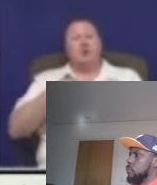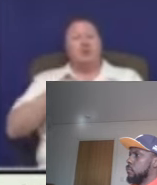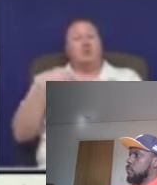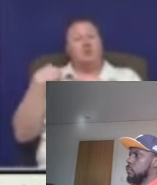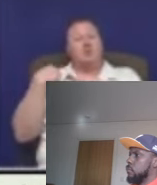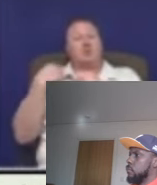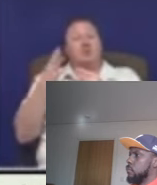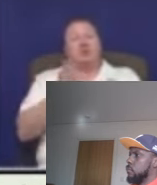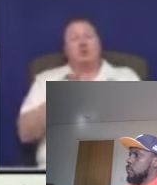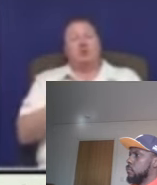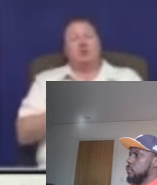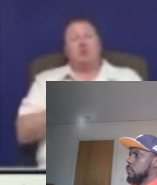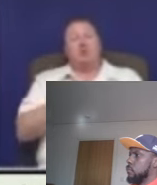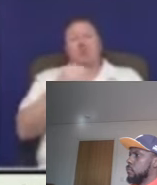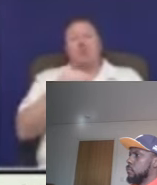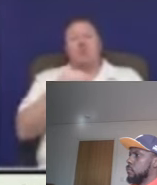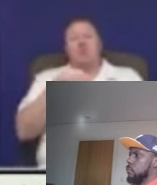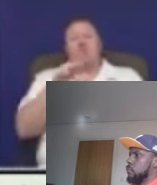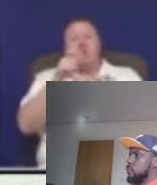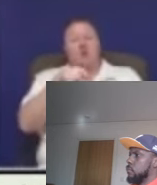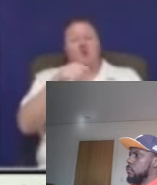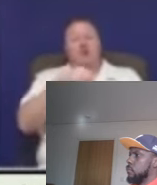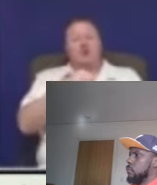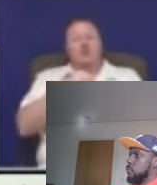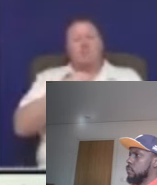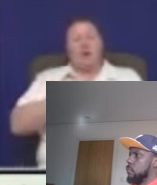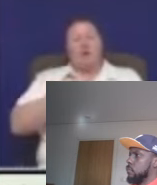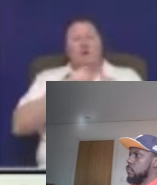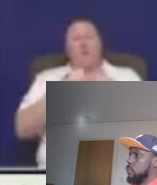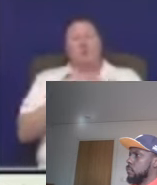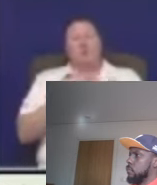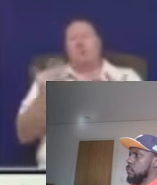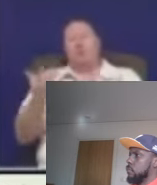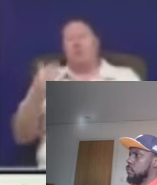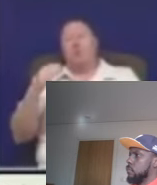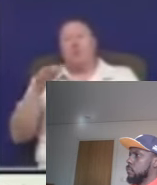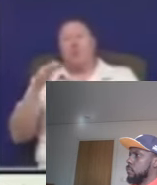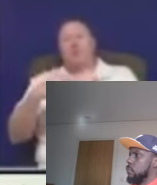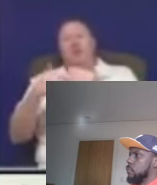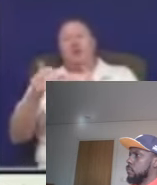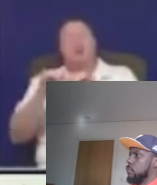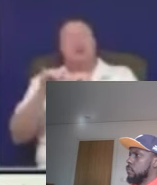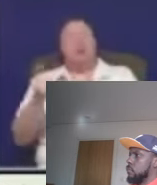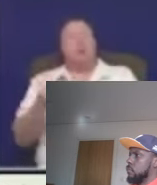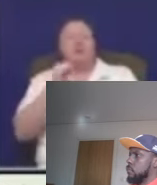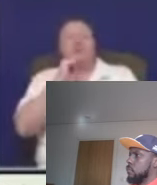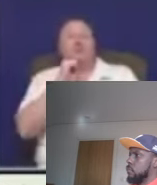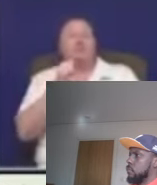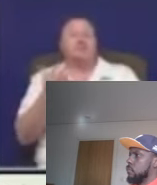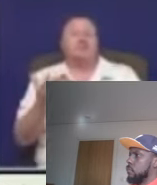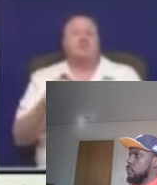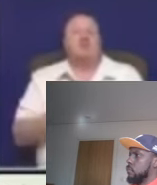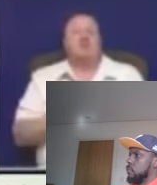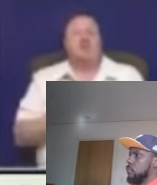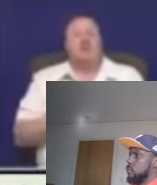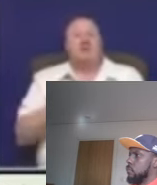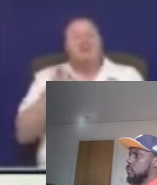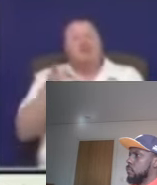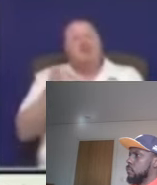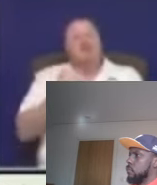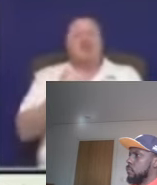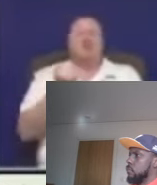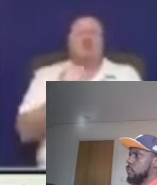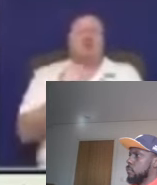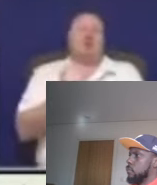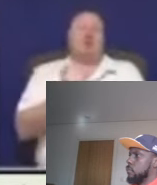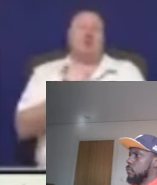accountable, neither officials in my department nor the contractors involved. This reckless and careless approach is an insult to the